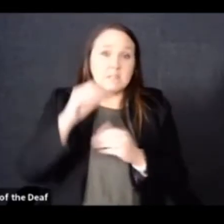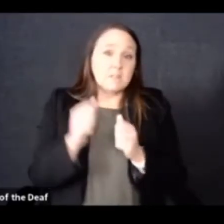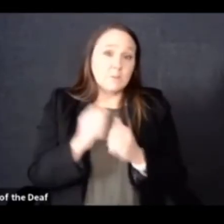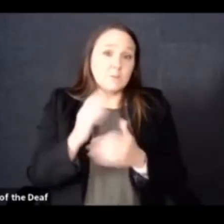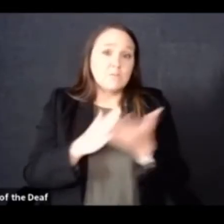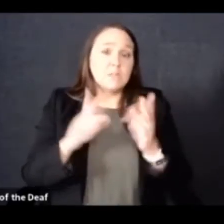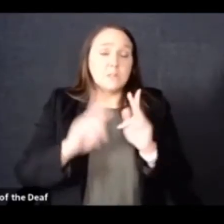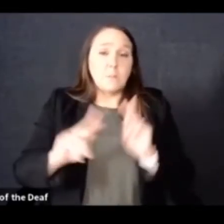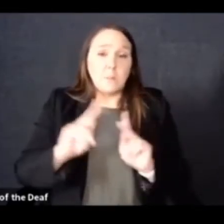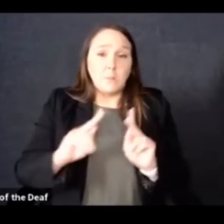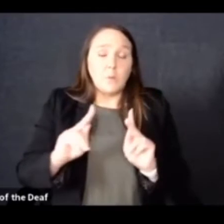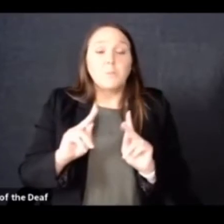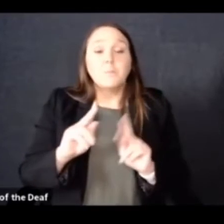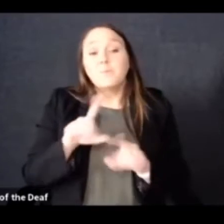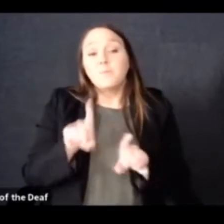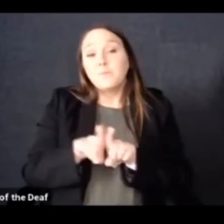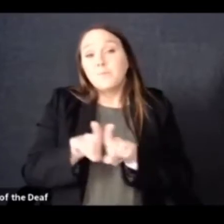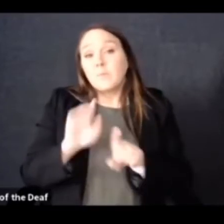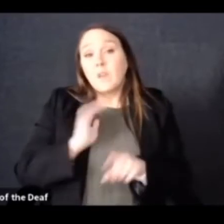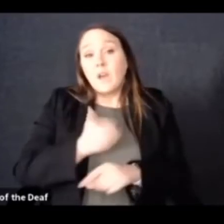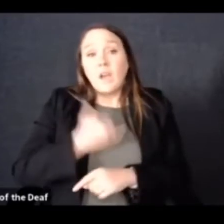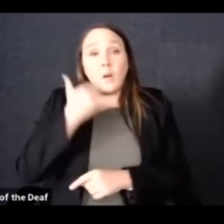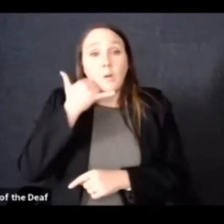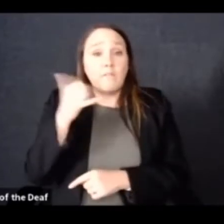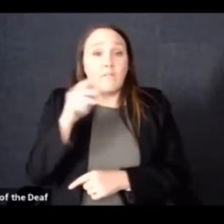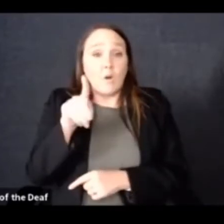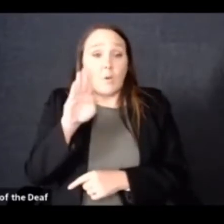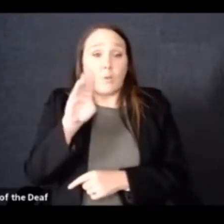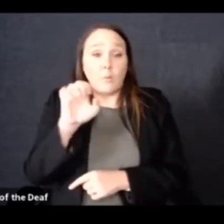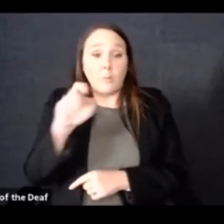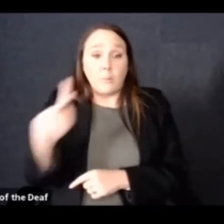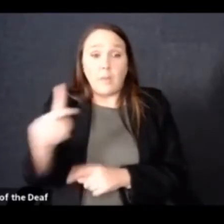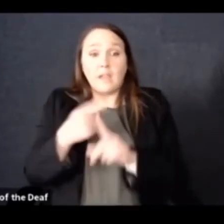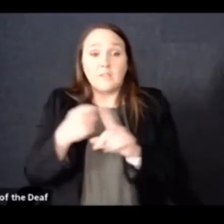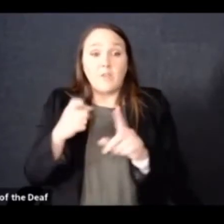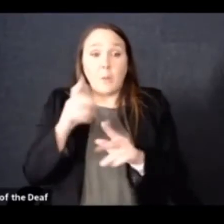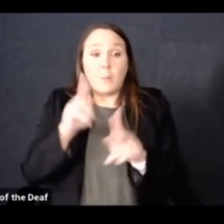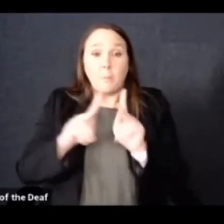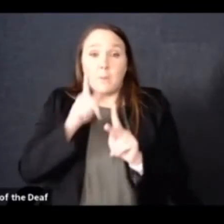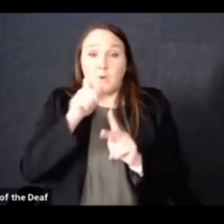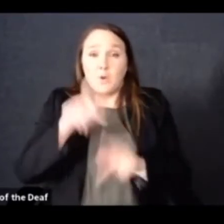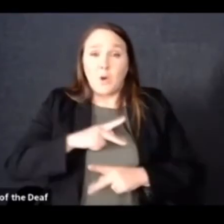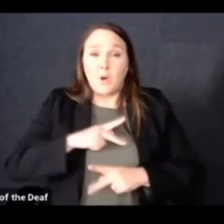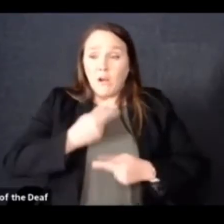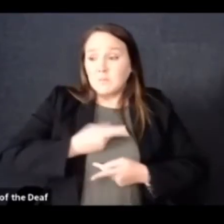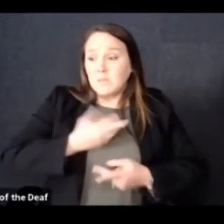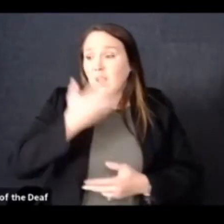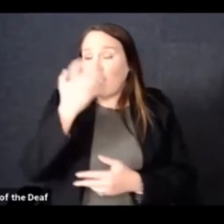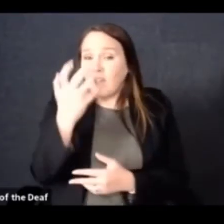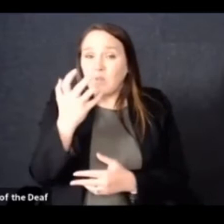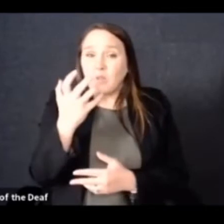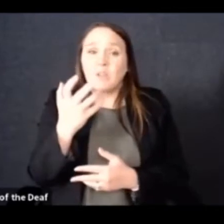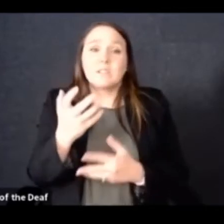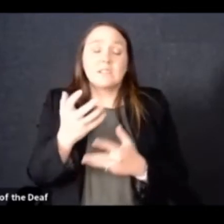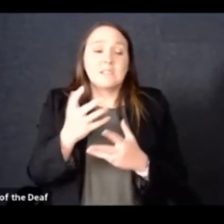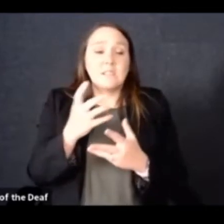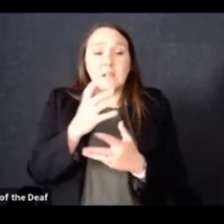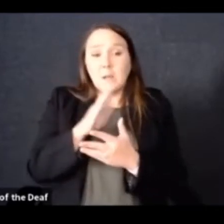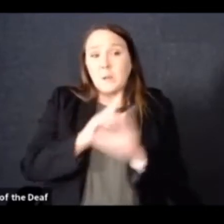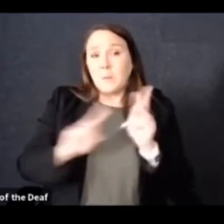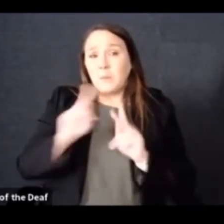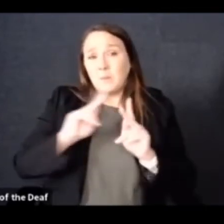people. In addition to that, our phone bank takes calls from people who are upset about things, and angry. People are very